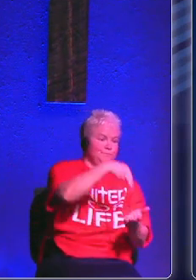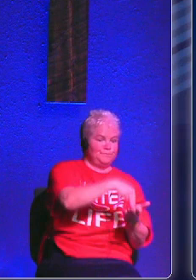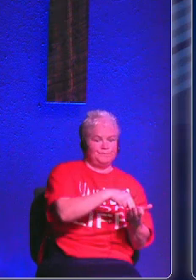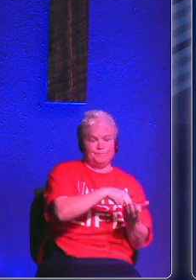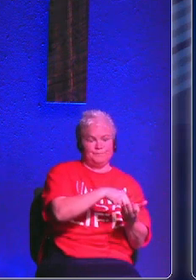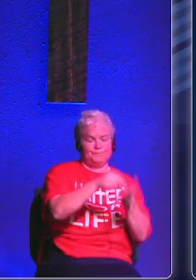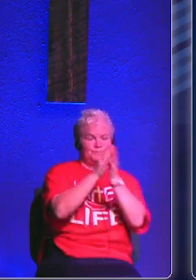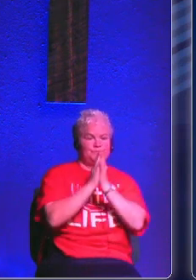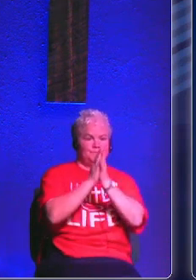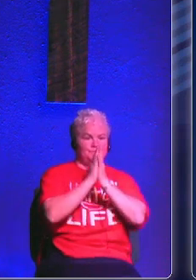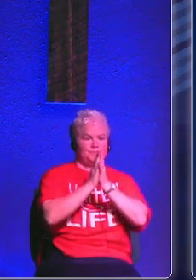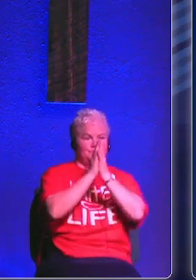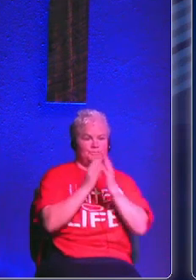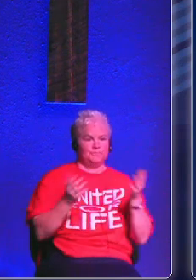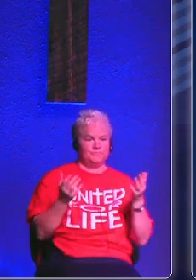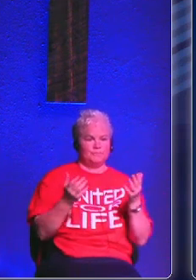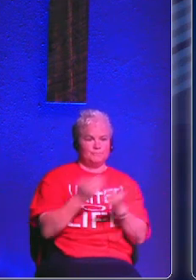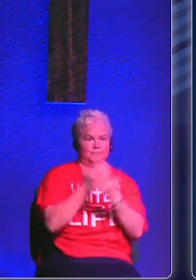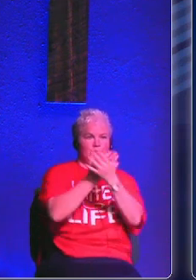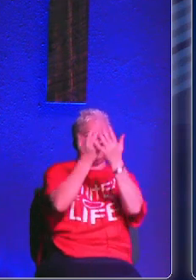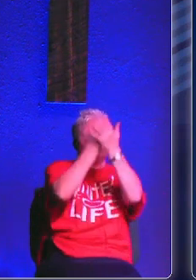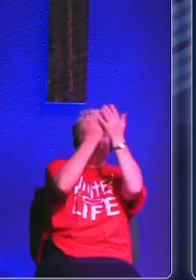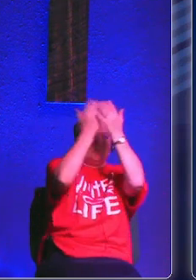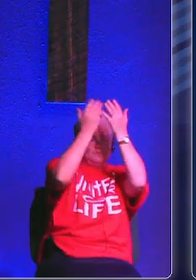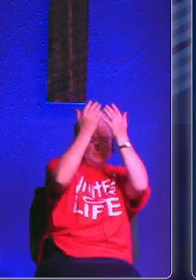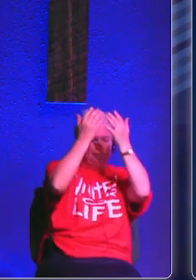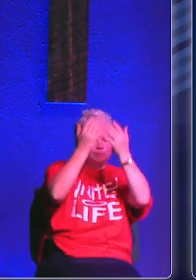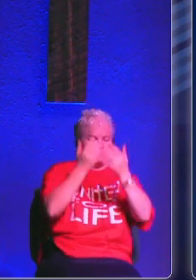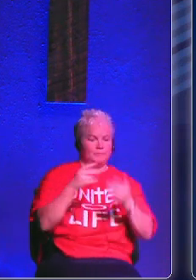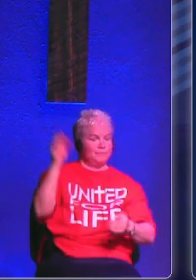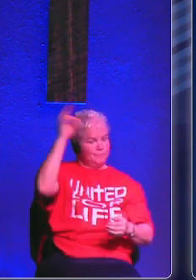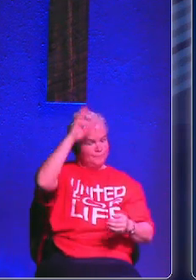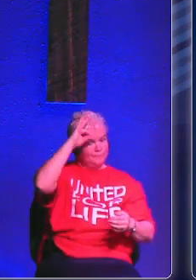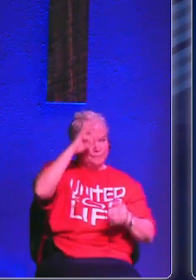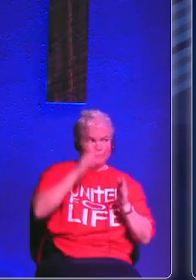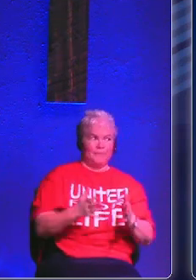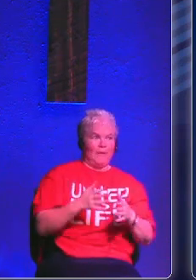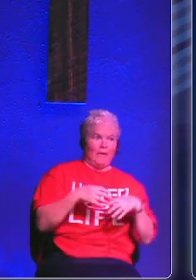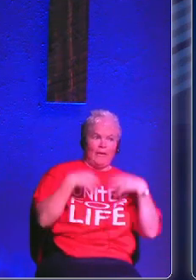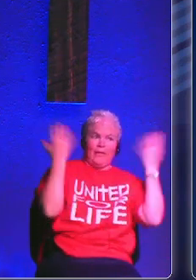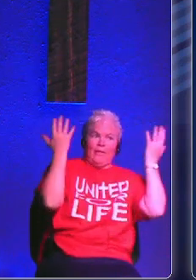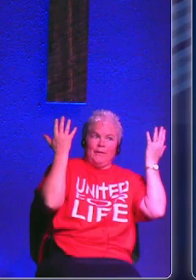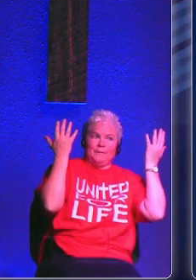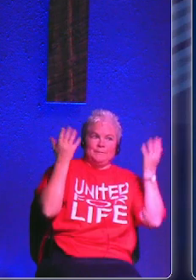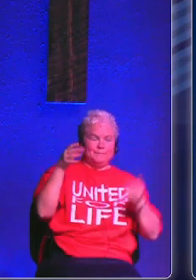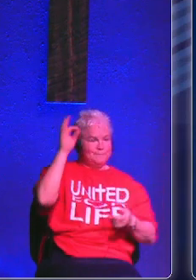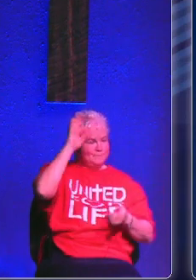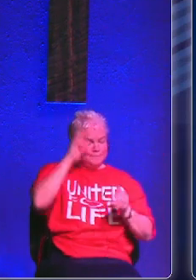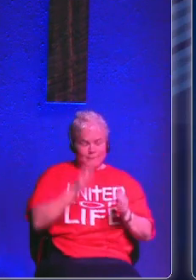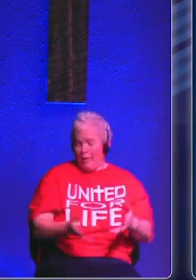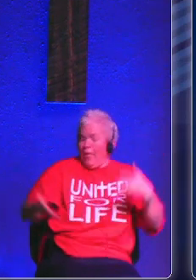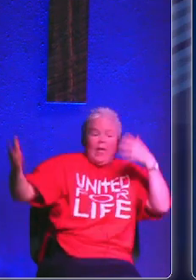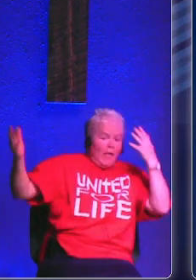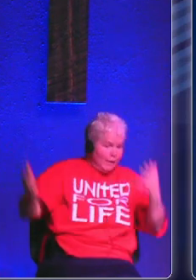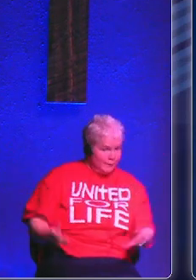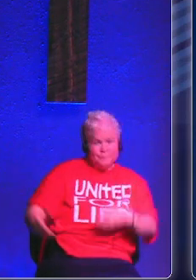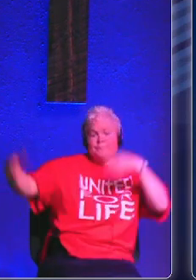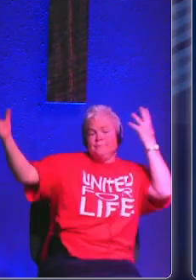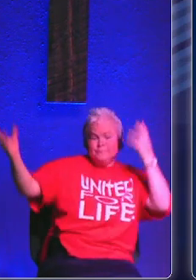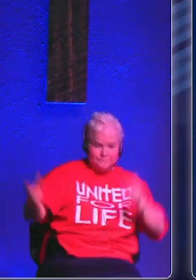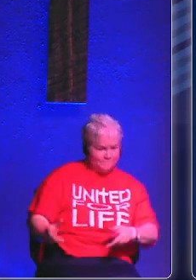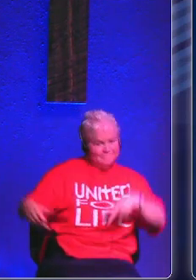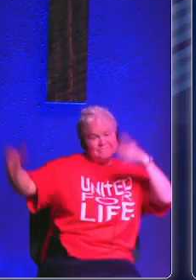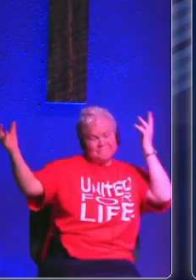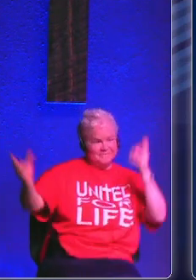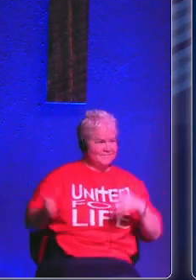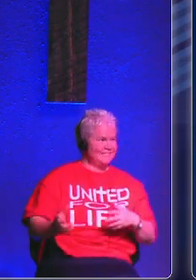to stand and sing too? Is that like a requirement? And then the preaching. The preaching just seems to go on forever, doesn't